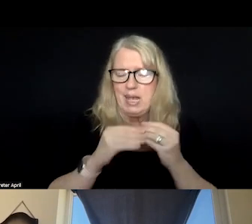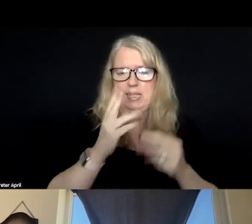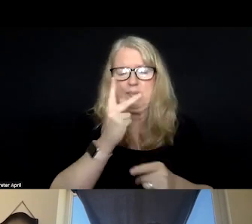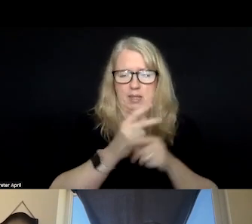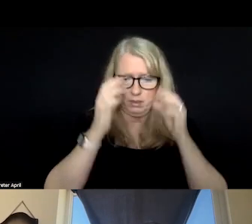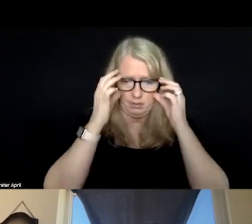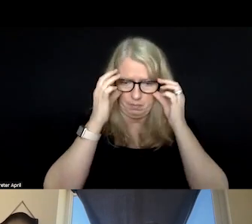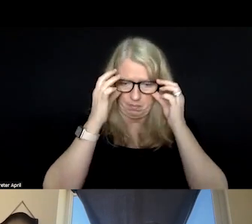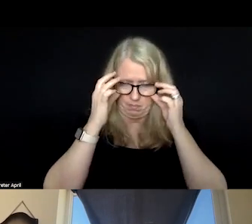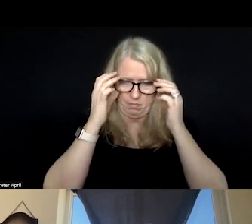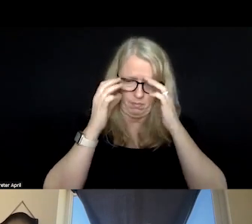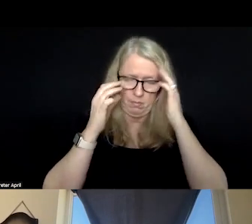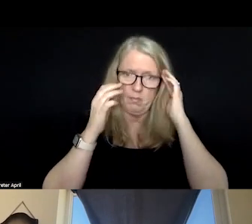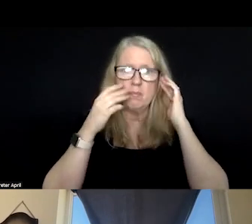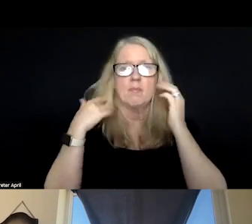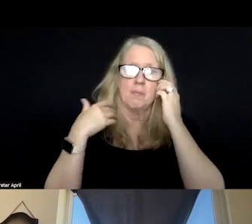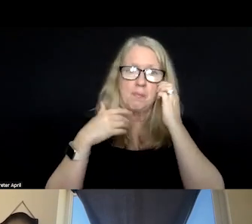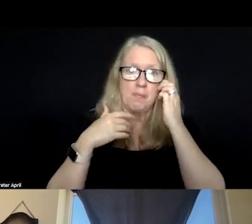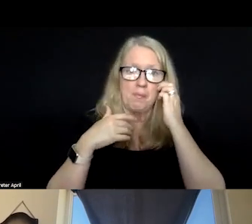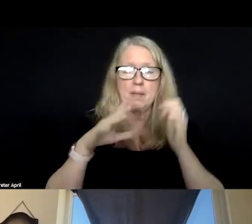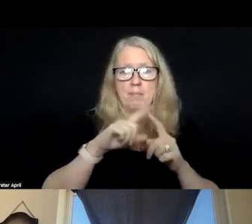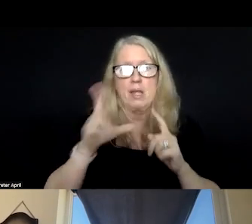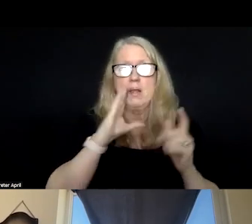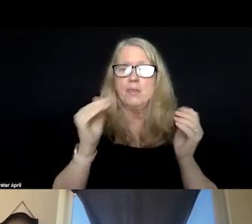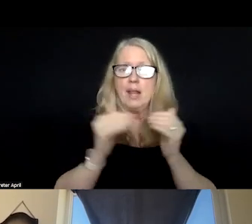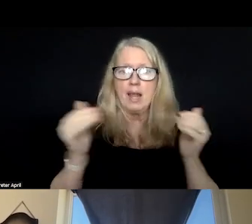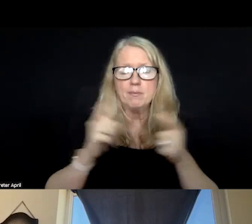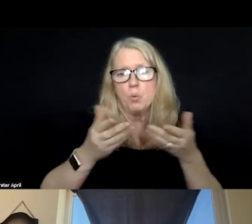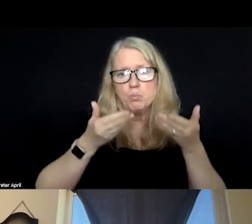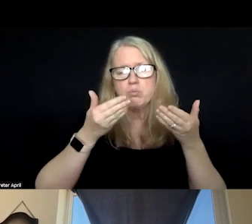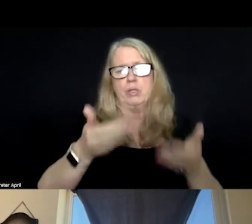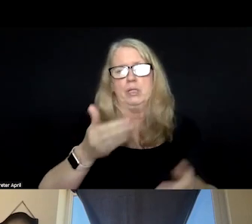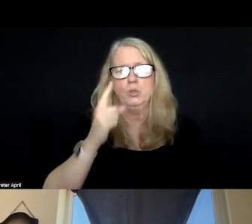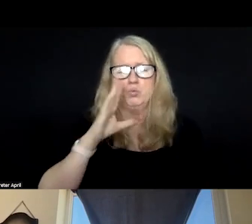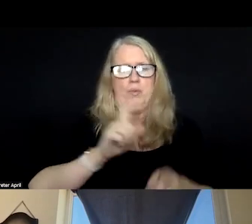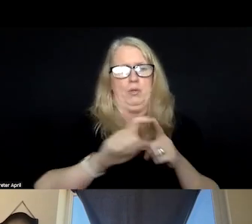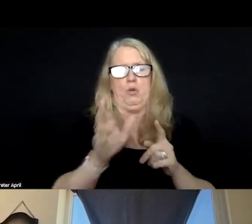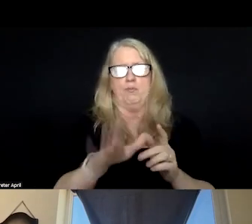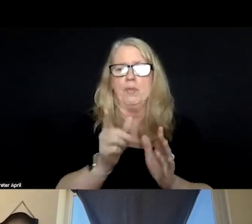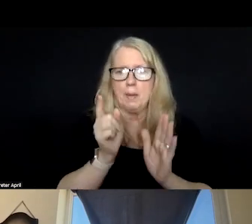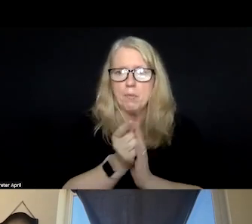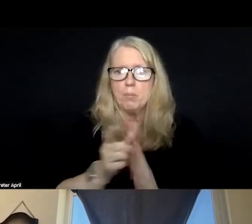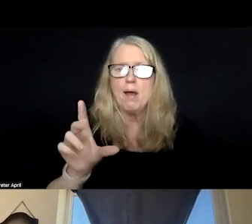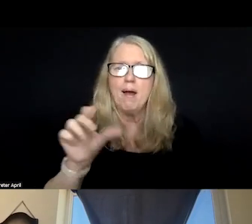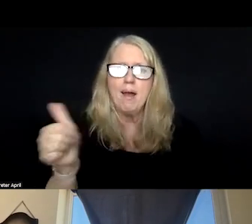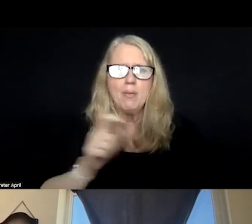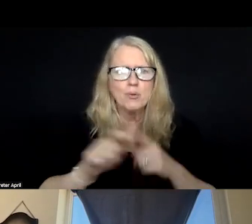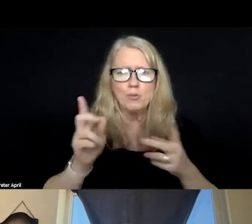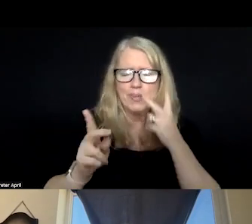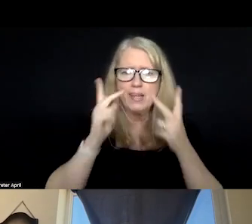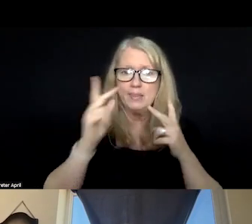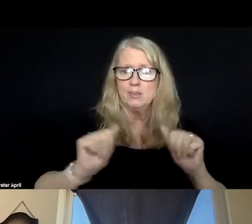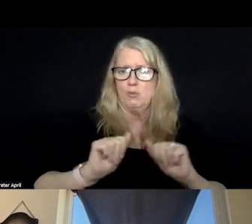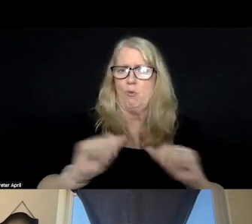that understanding, that level of engagement, and bringing that to the call in the moment. Other calls that I see all the time